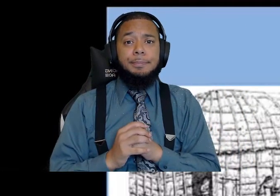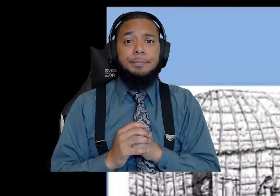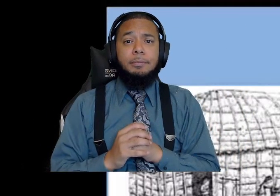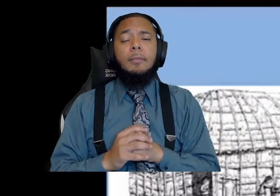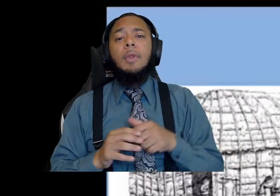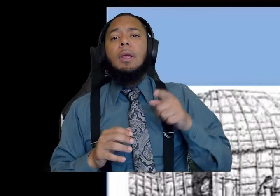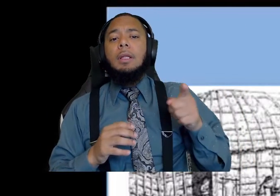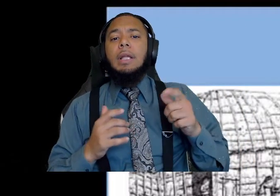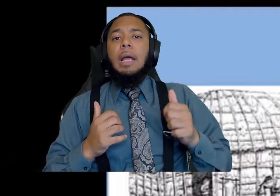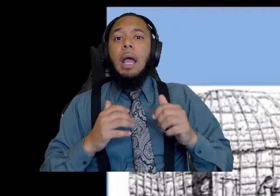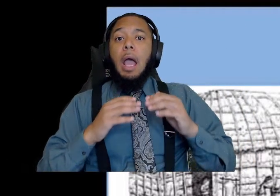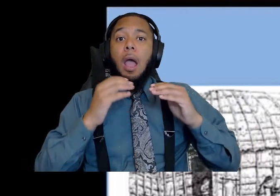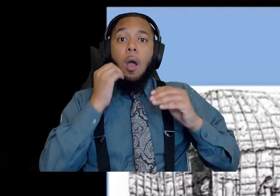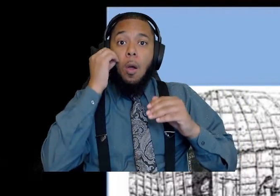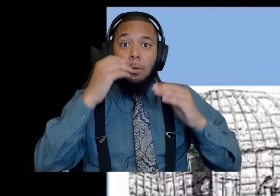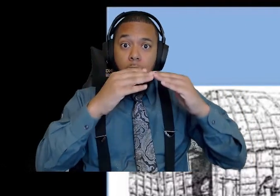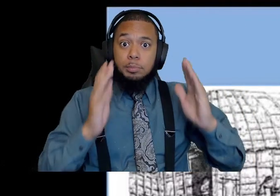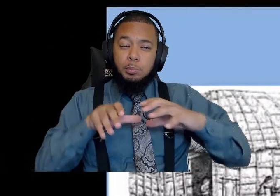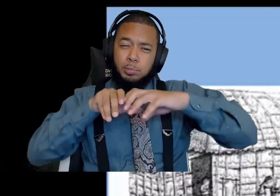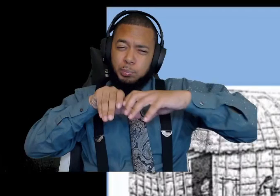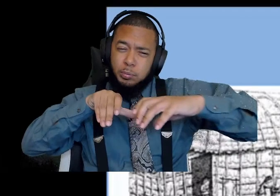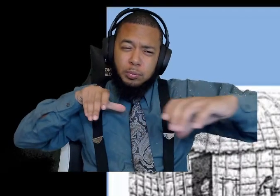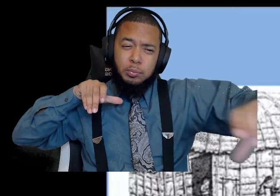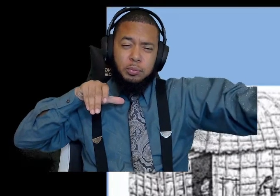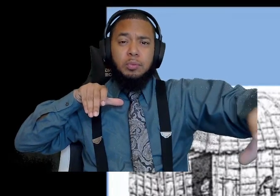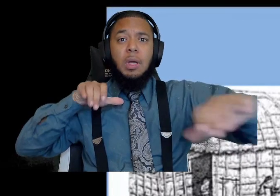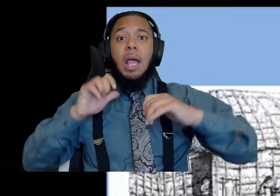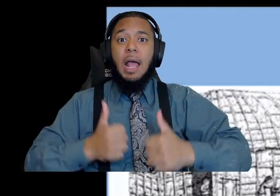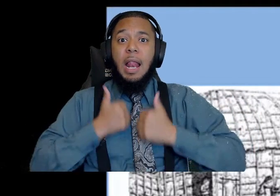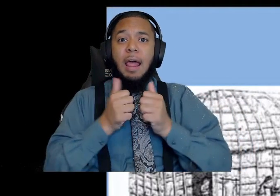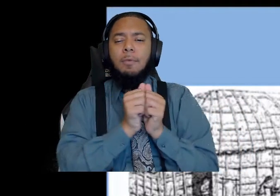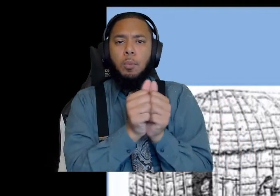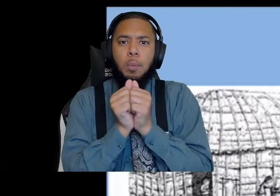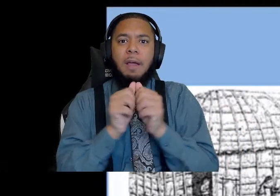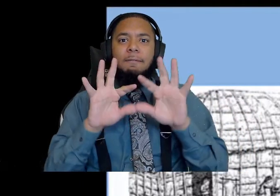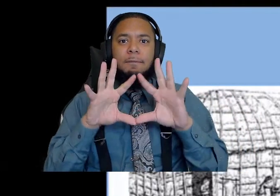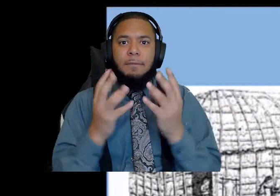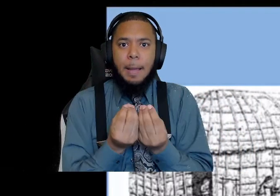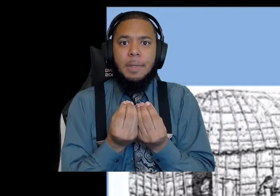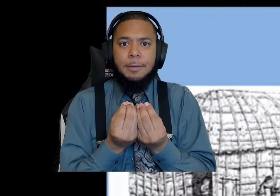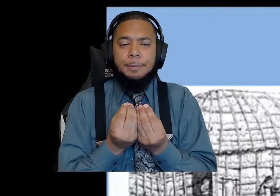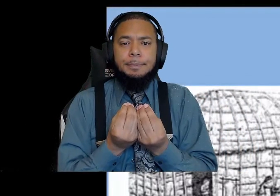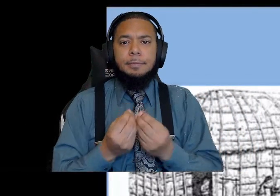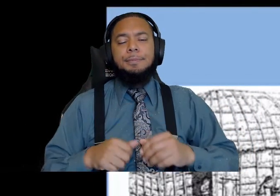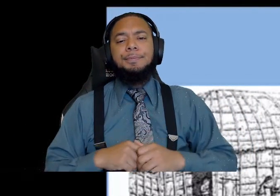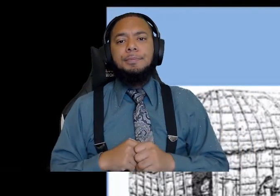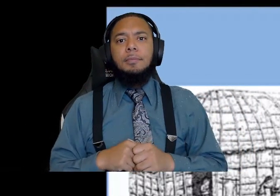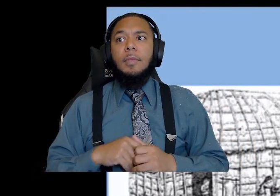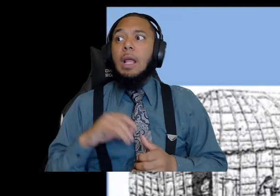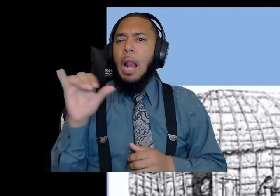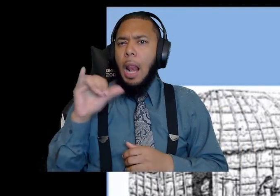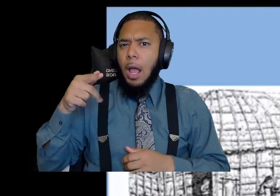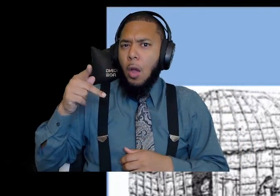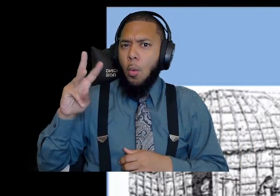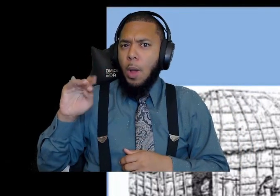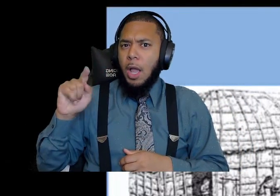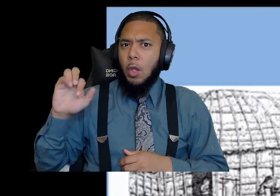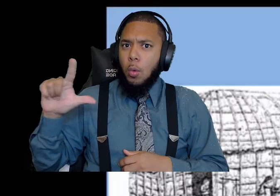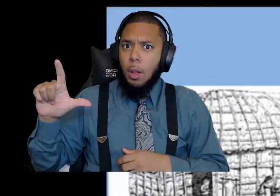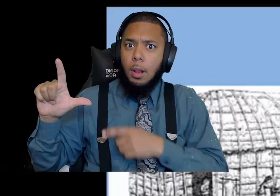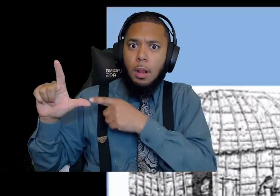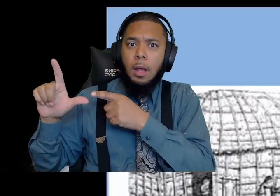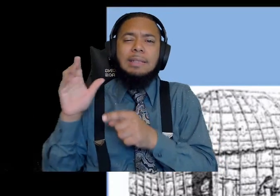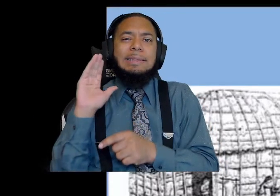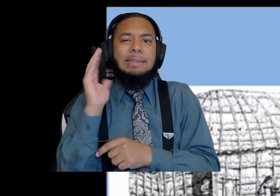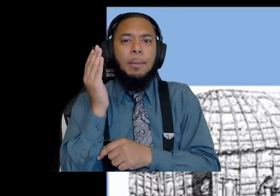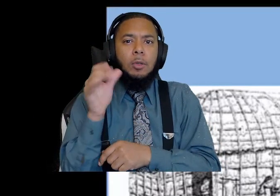They lived in longhouses with their extended family. Again, very similar to the Kwakiutl, just on the different side of the